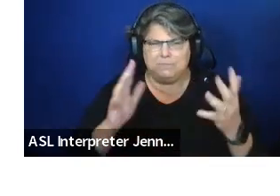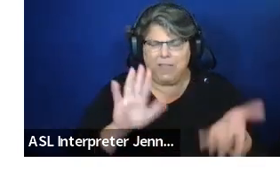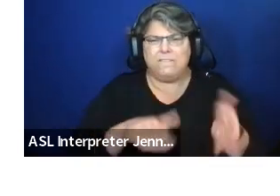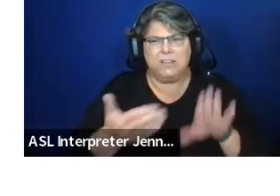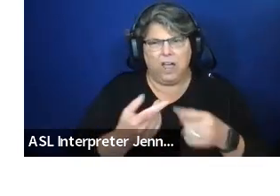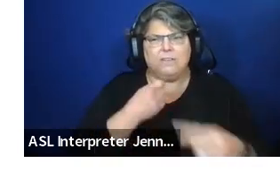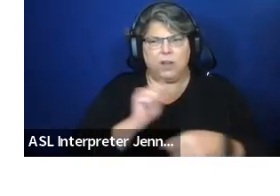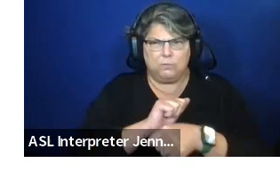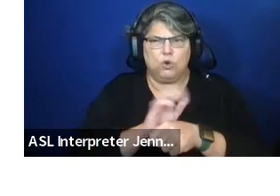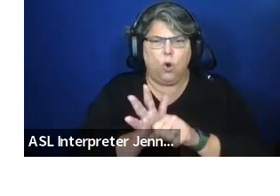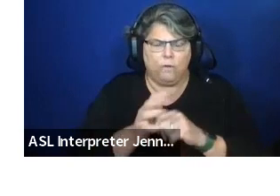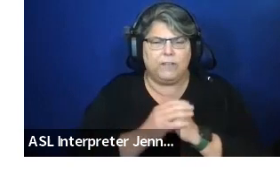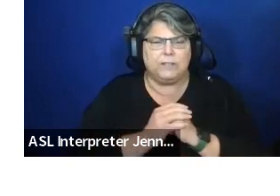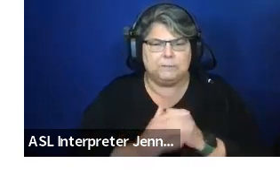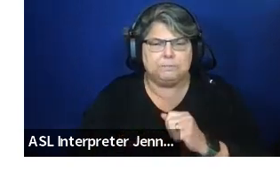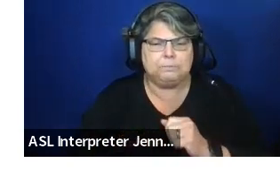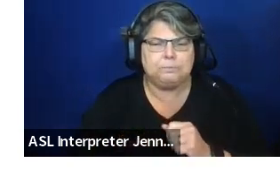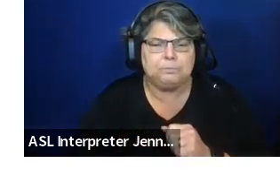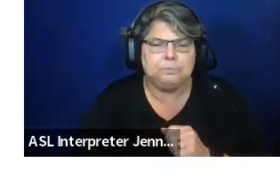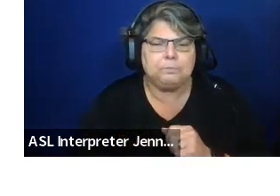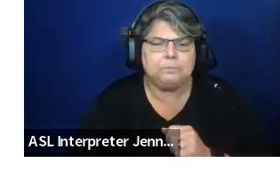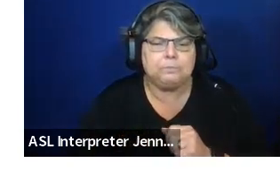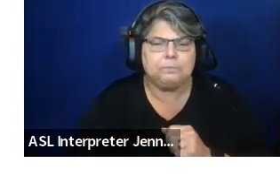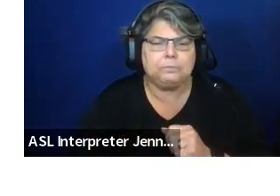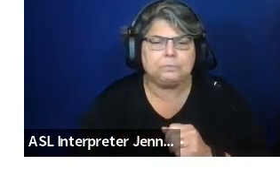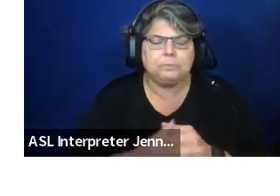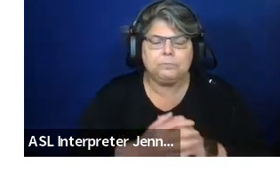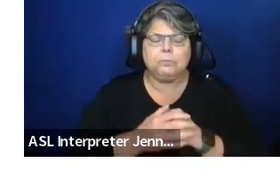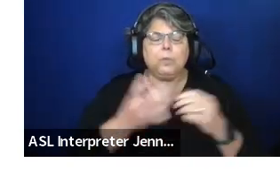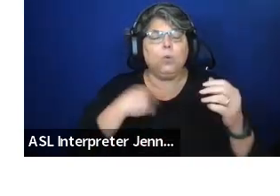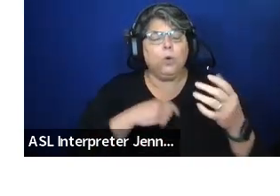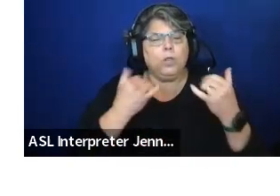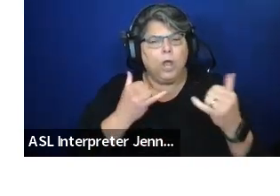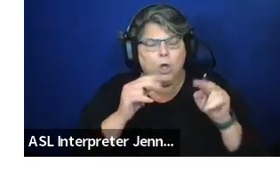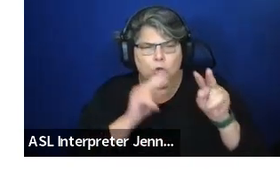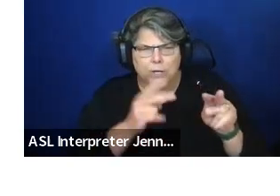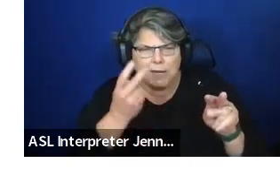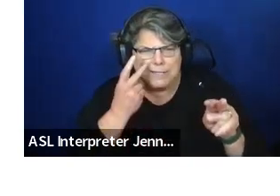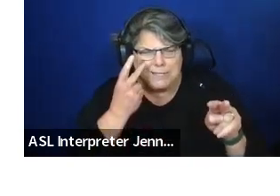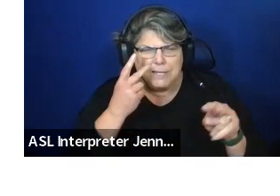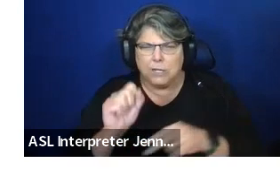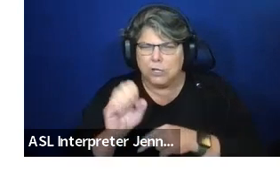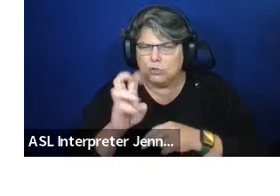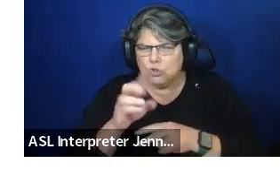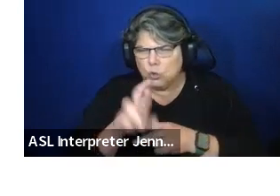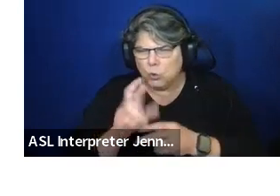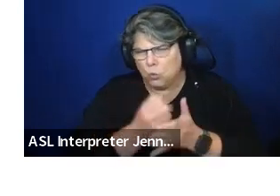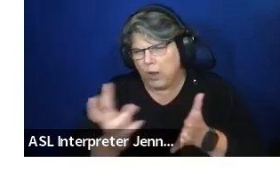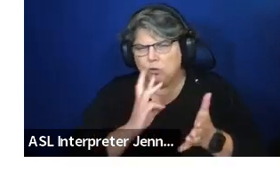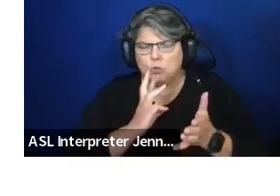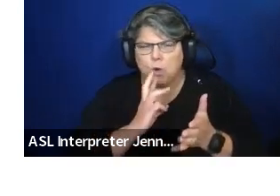We do have wastewater surveillance active in Sonoma County. You can access this